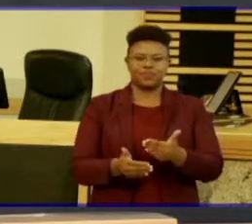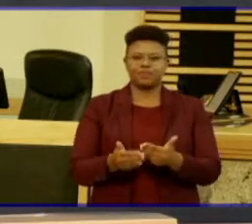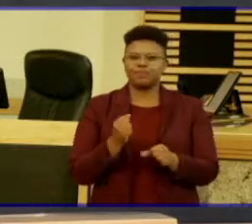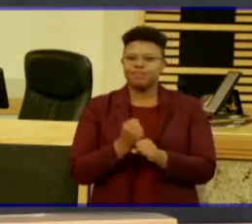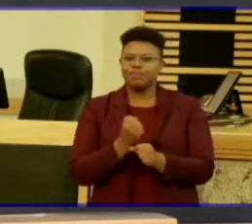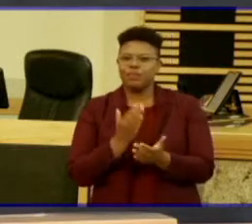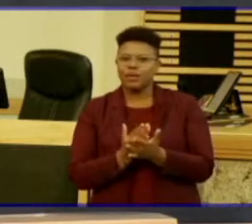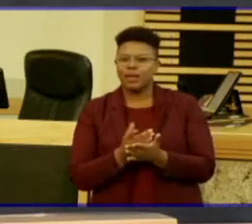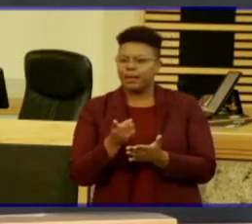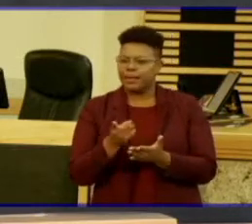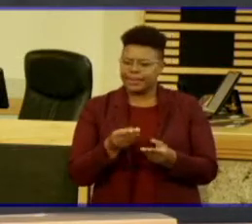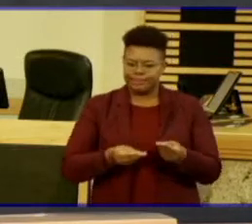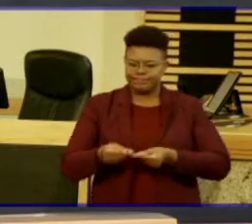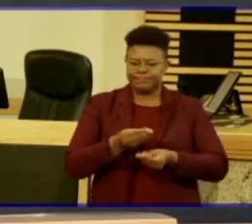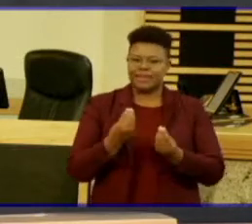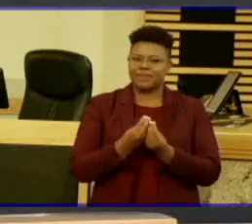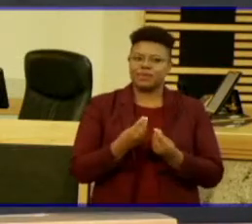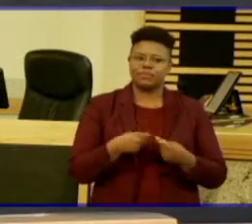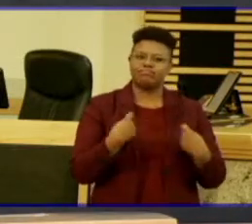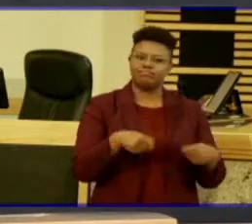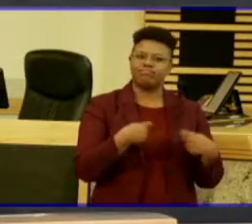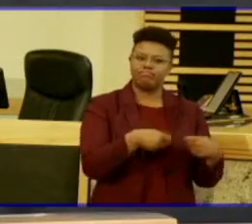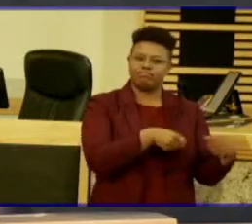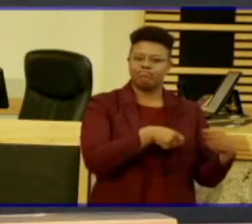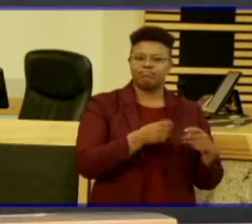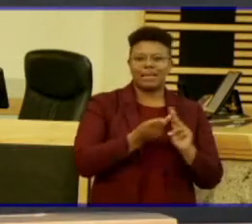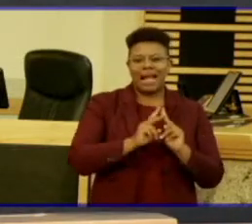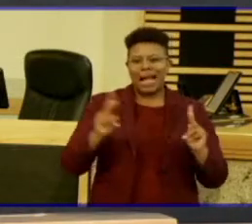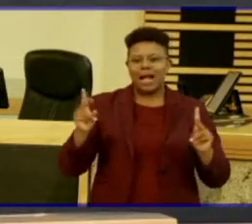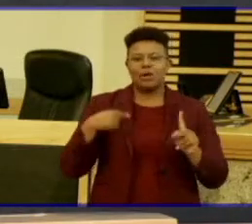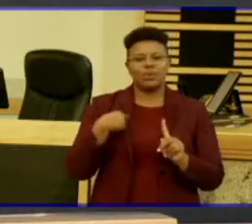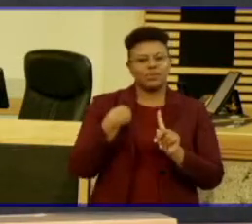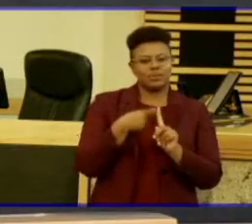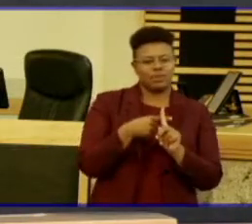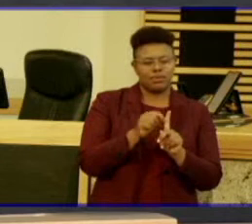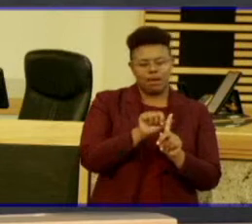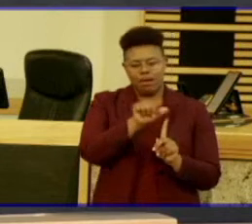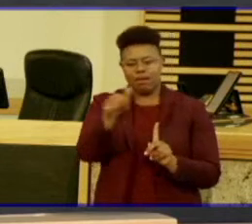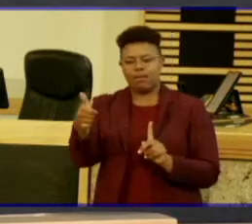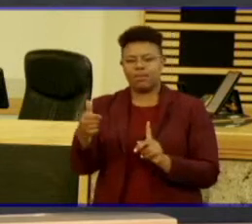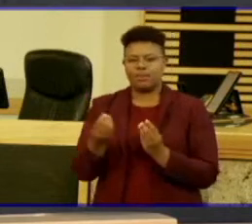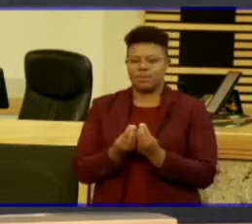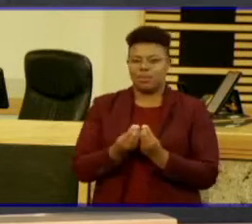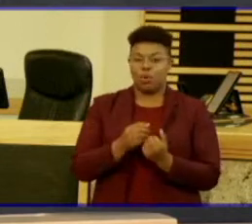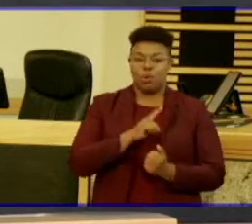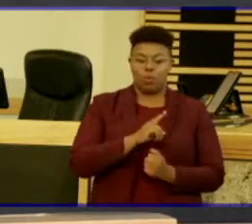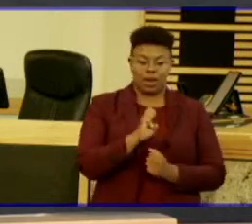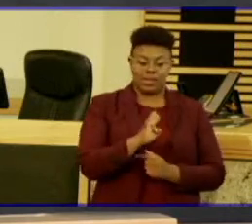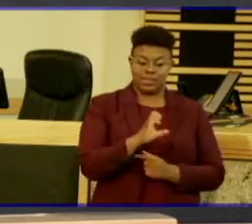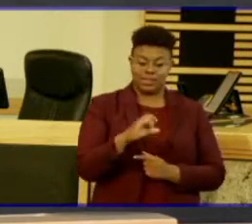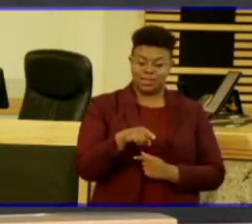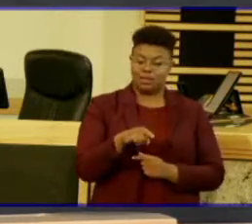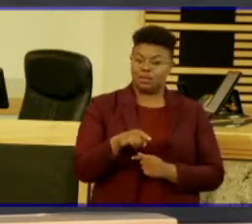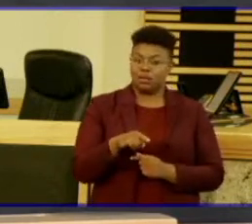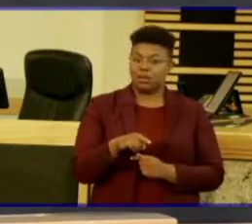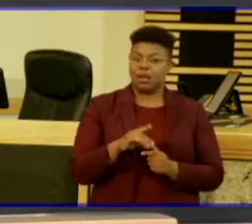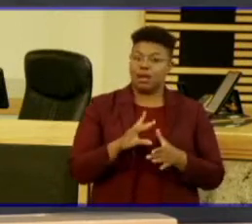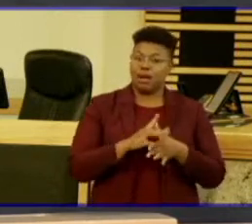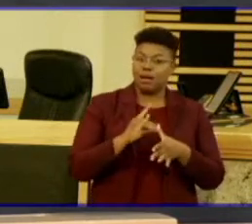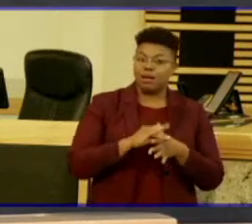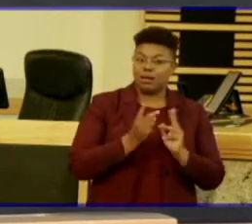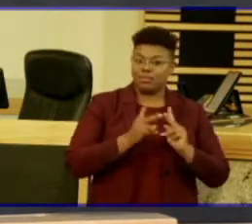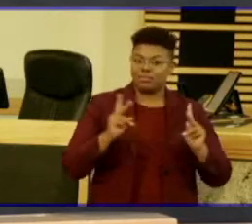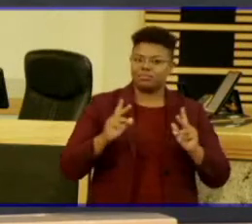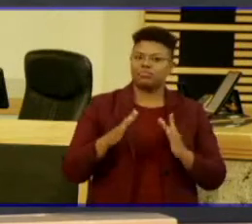commodity diversification targeting other viable markets. Our province is the lead producer of livestock. We